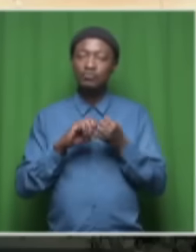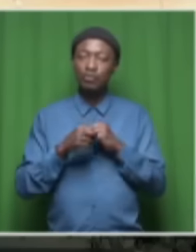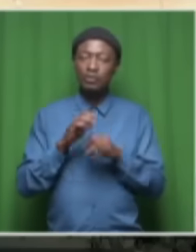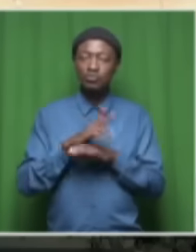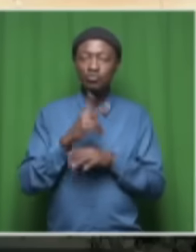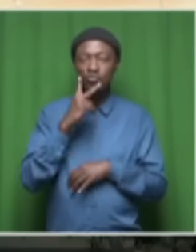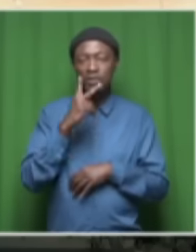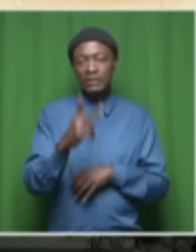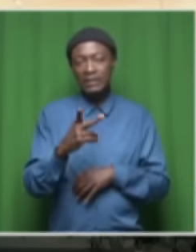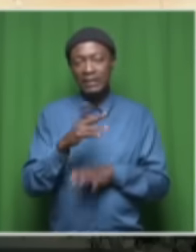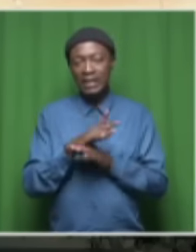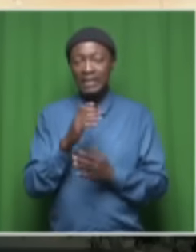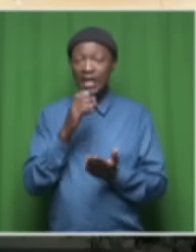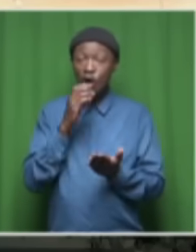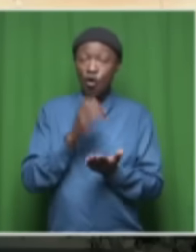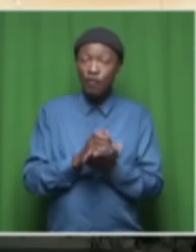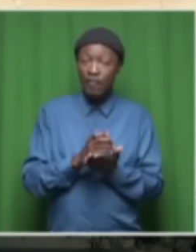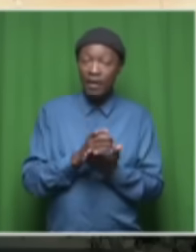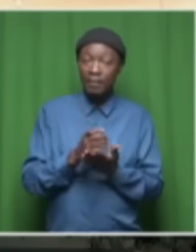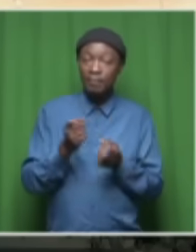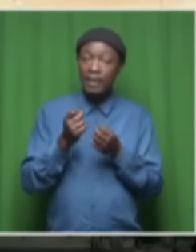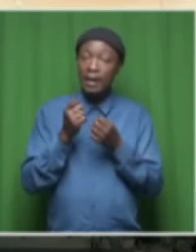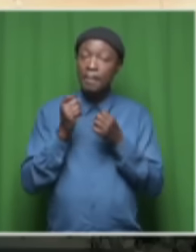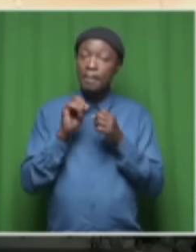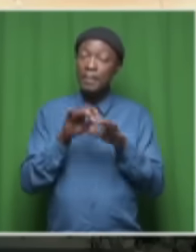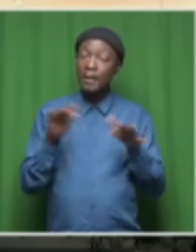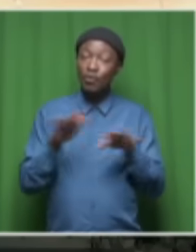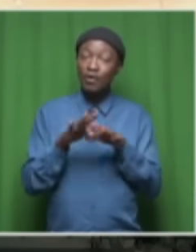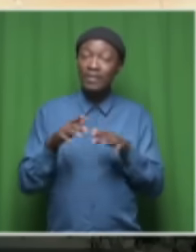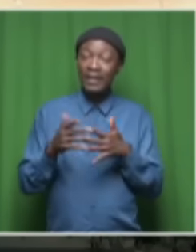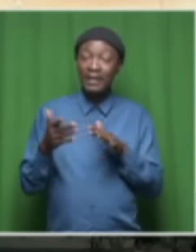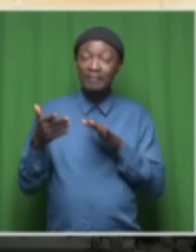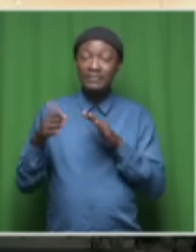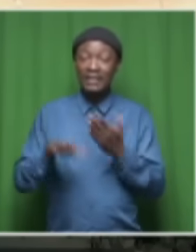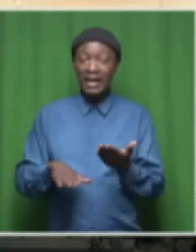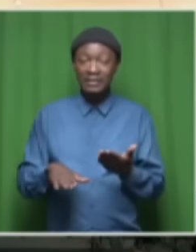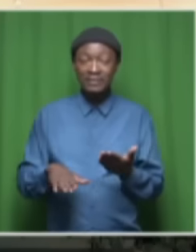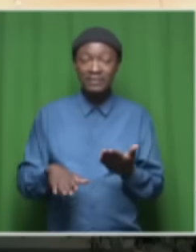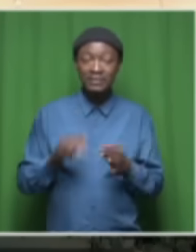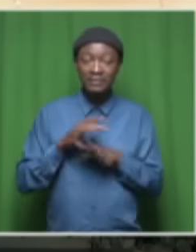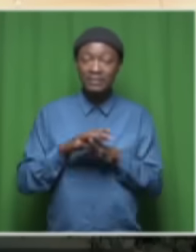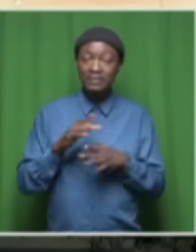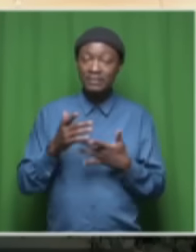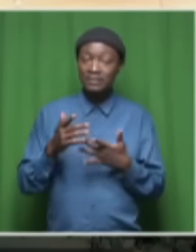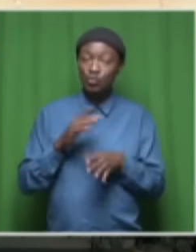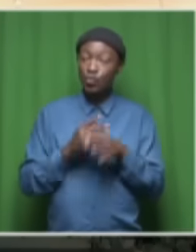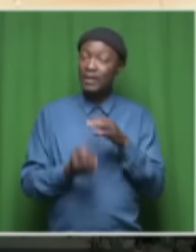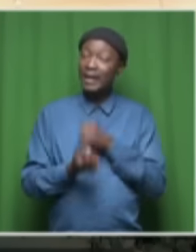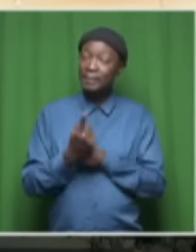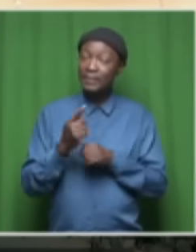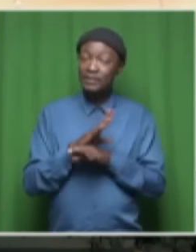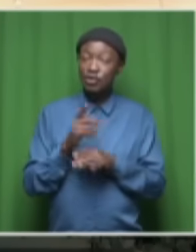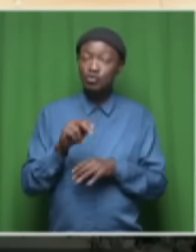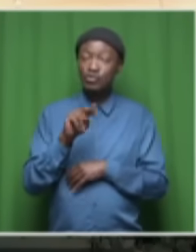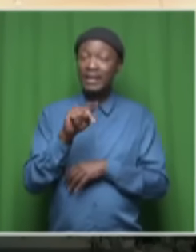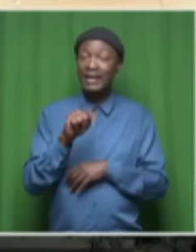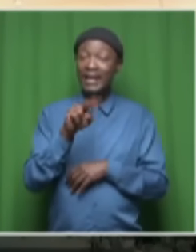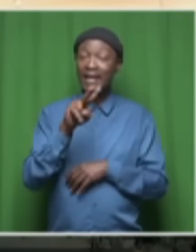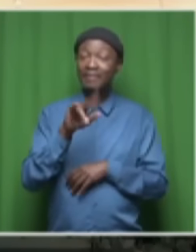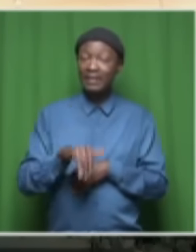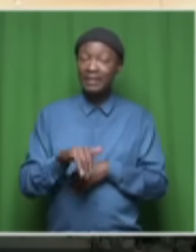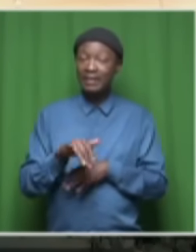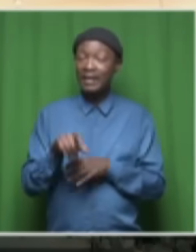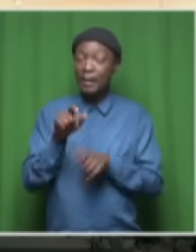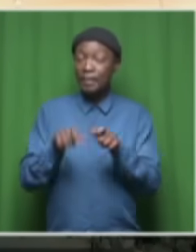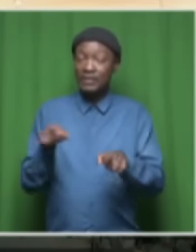see the confirmed amount of people that have lost their lives. I mean, taking into account what happened to the Navy personnel, which perhaps we